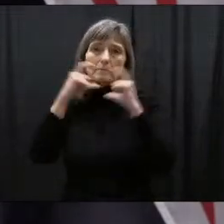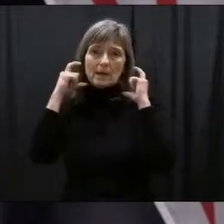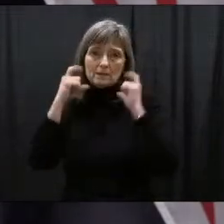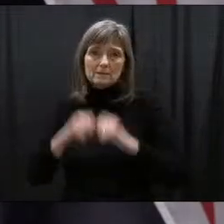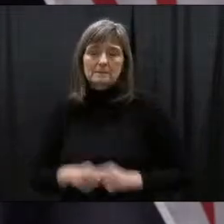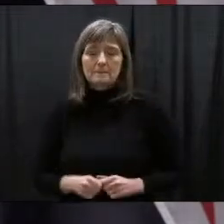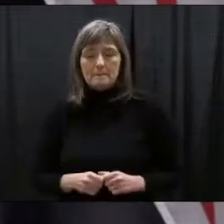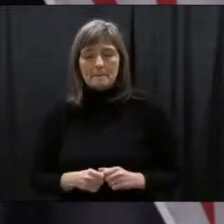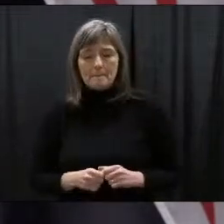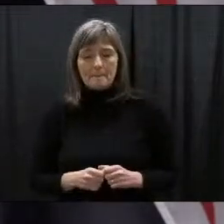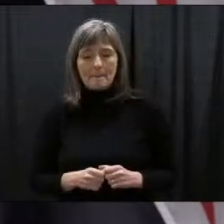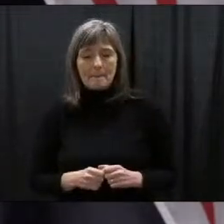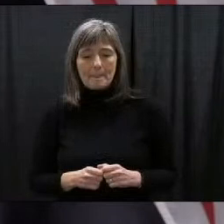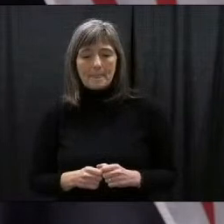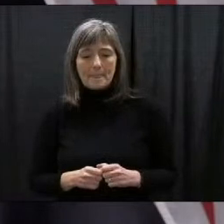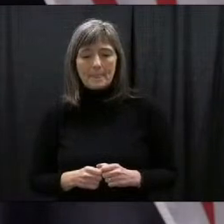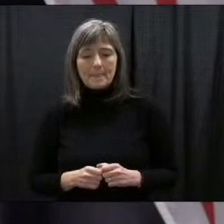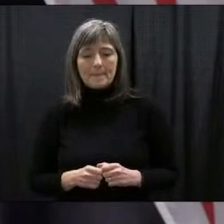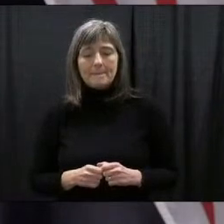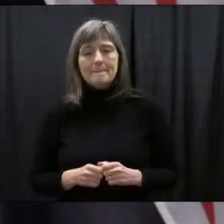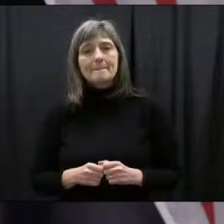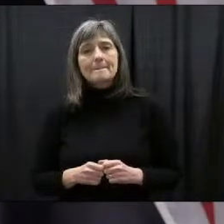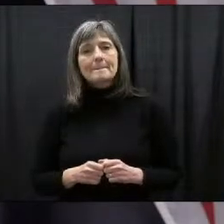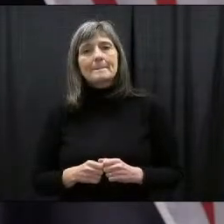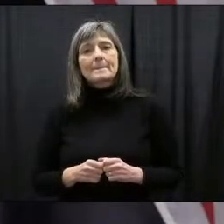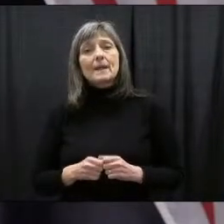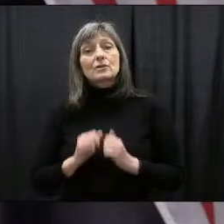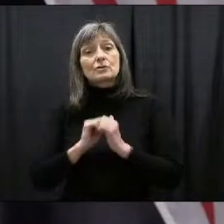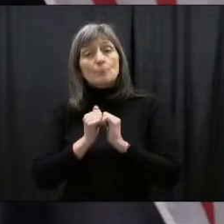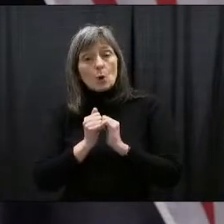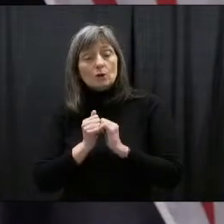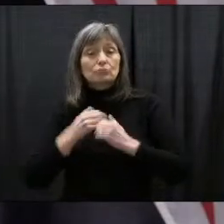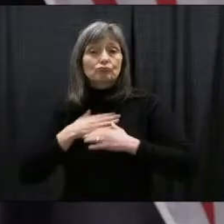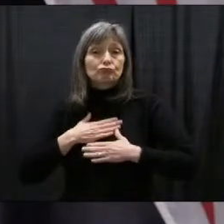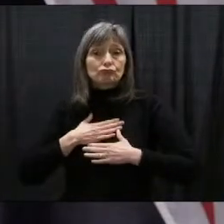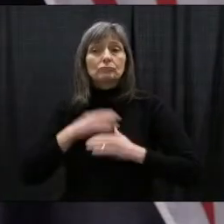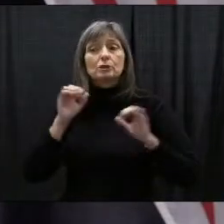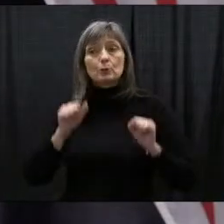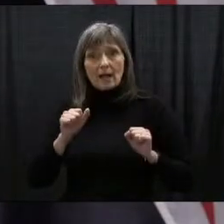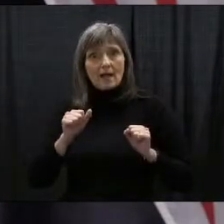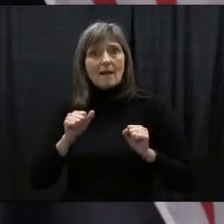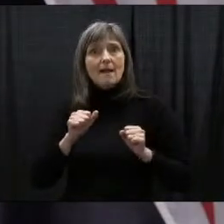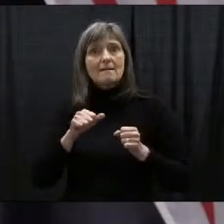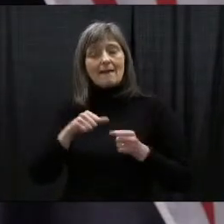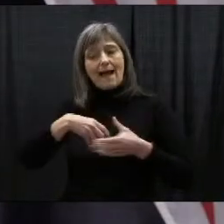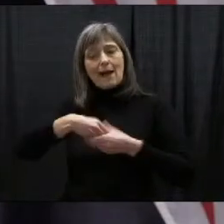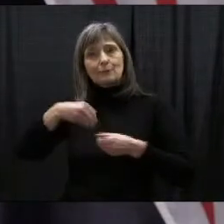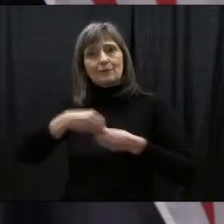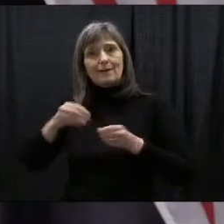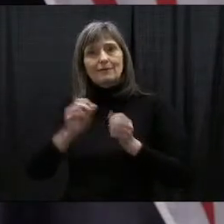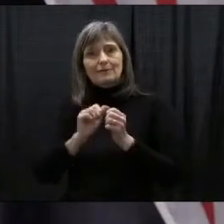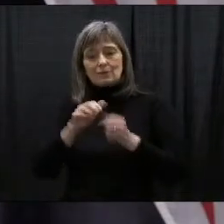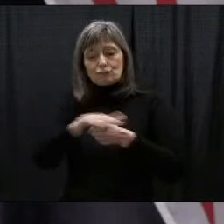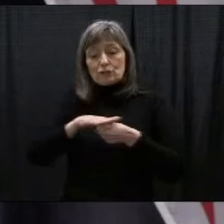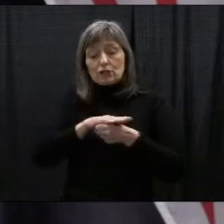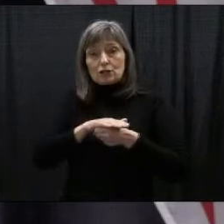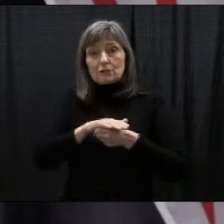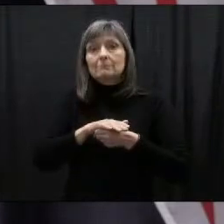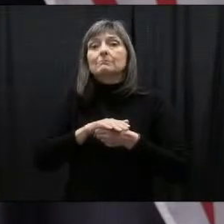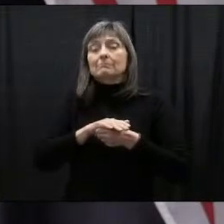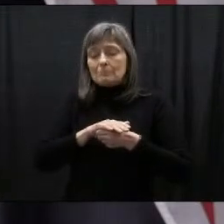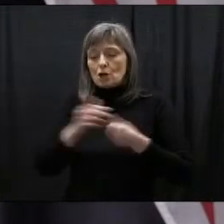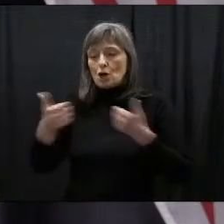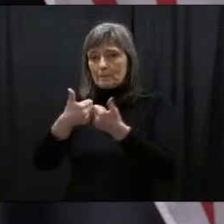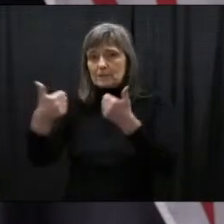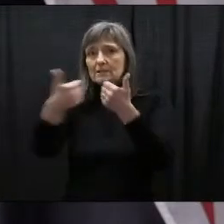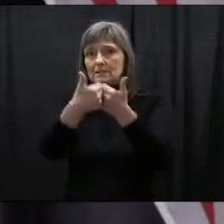drinking. Amateur sport and recreation can participate in out-of-region competition, playing no more than one team per